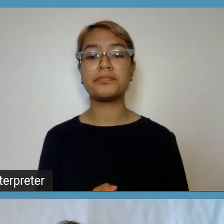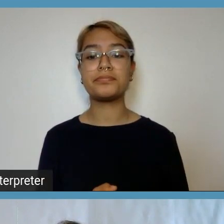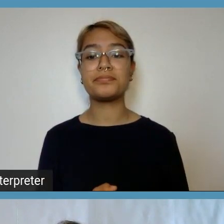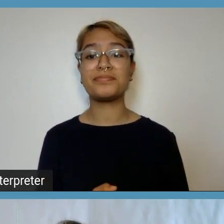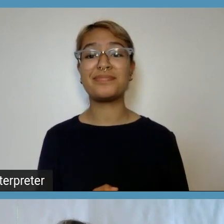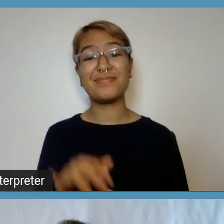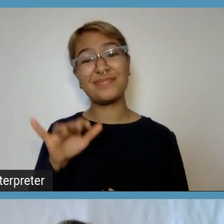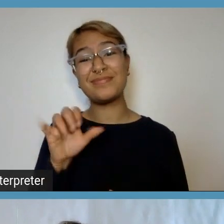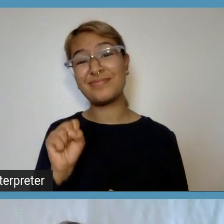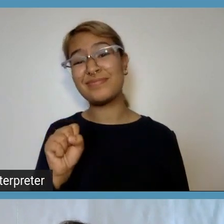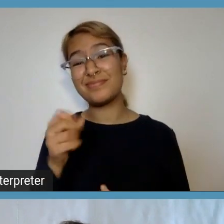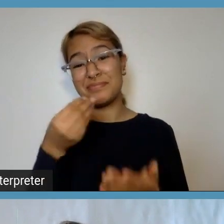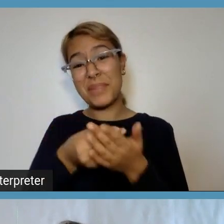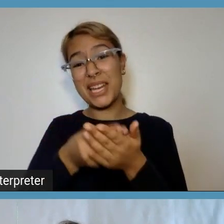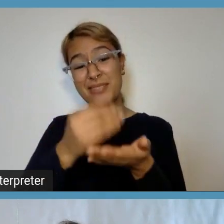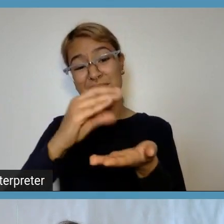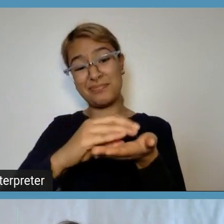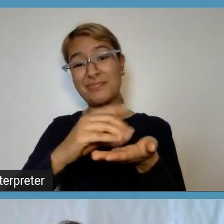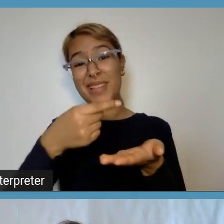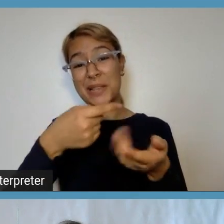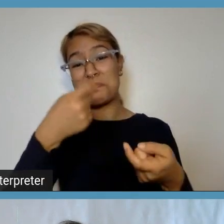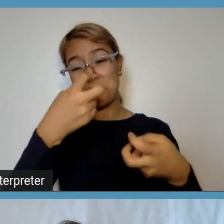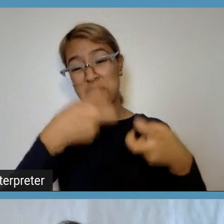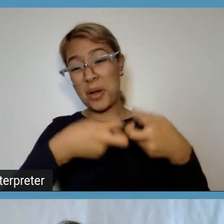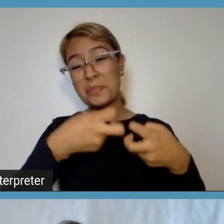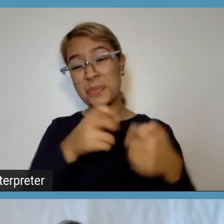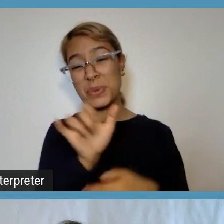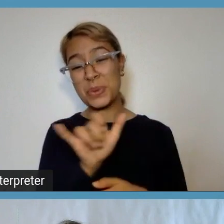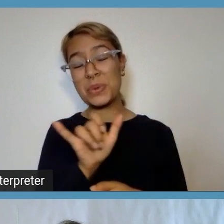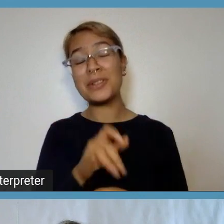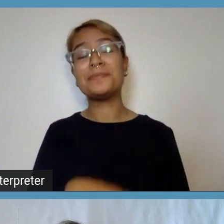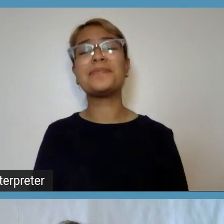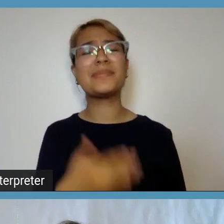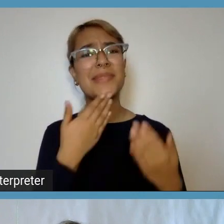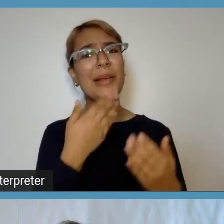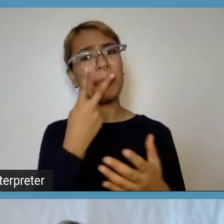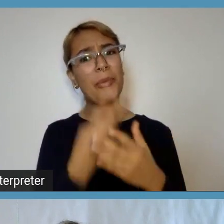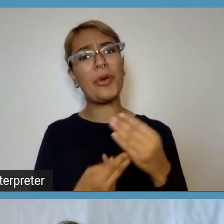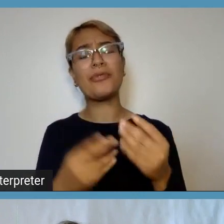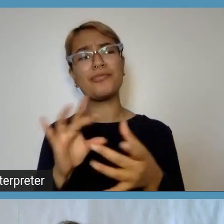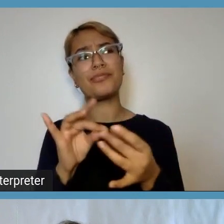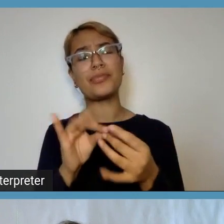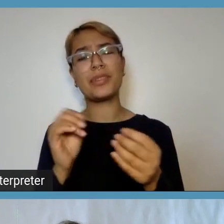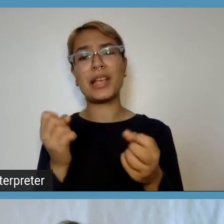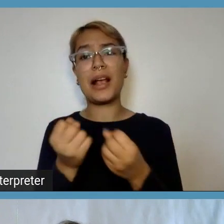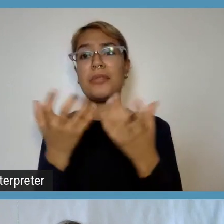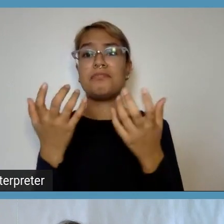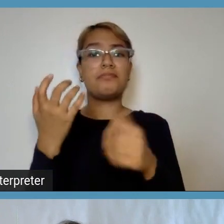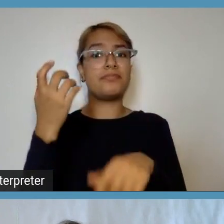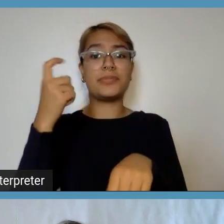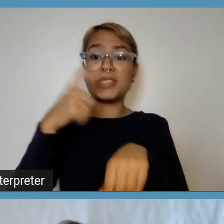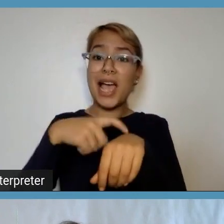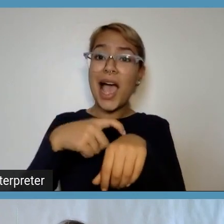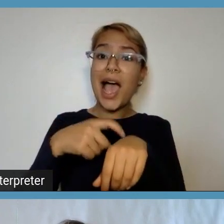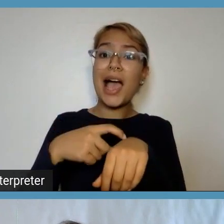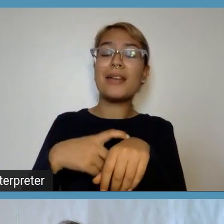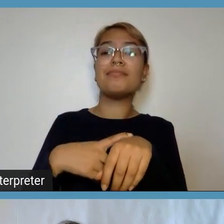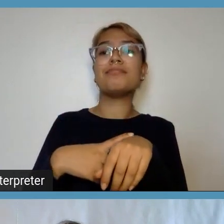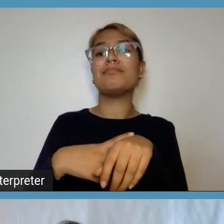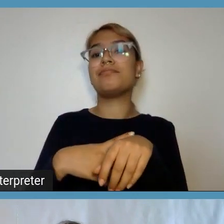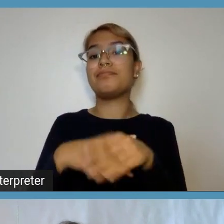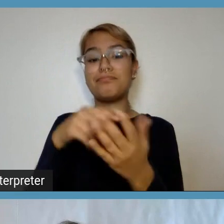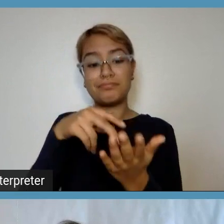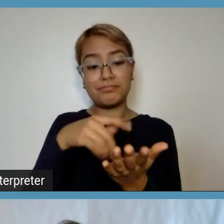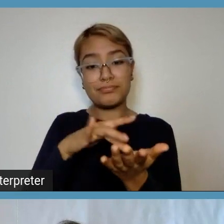budget becomes an issue, right, too. And thank you both for sort of commenting on how much time you spend on social media per month